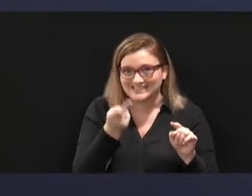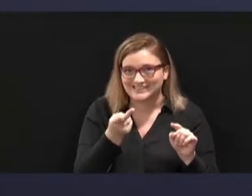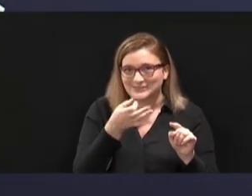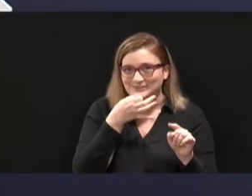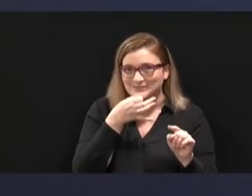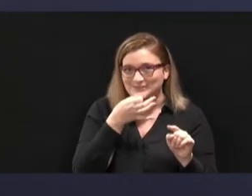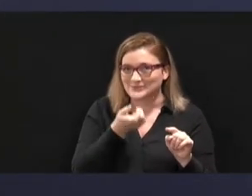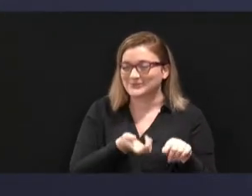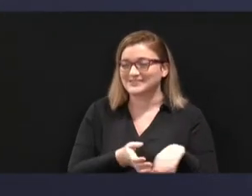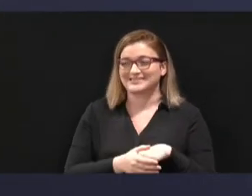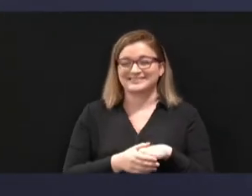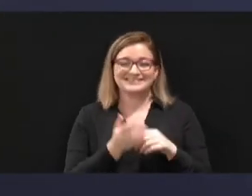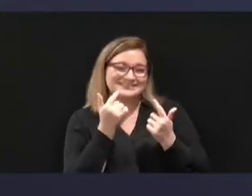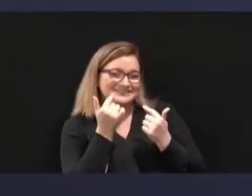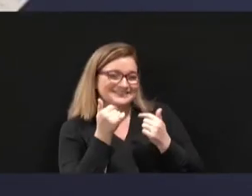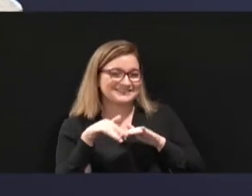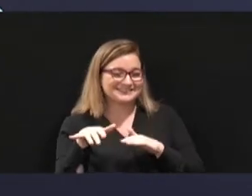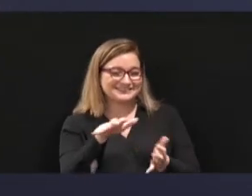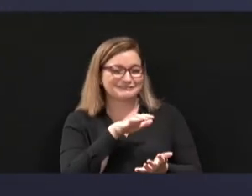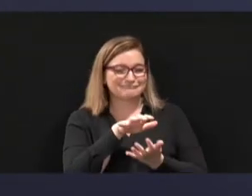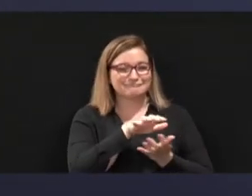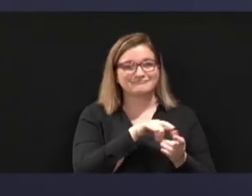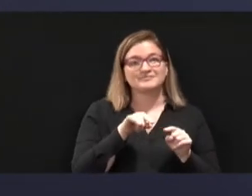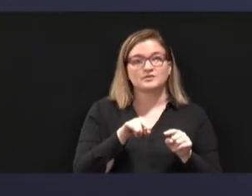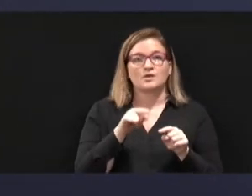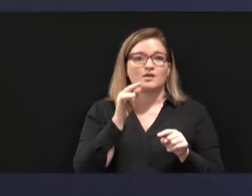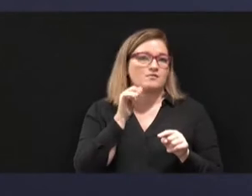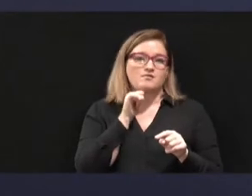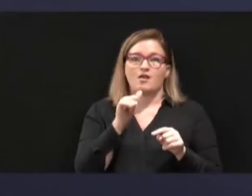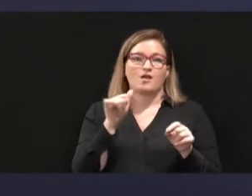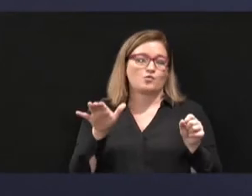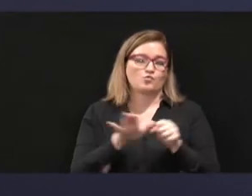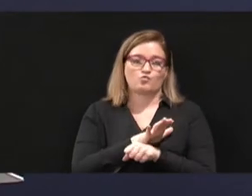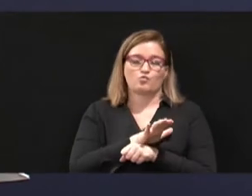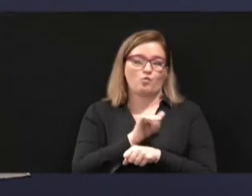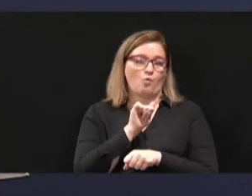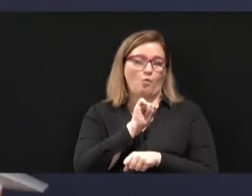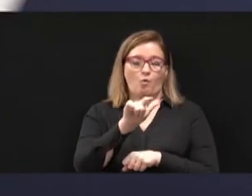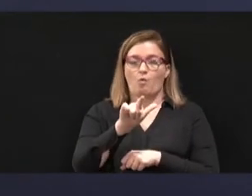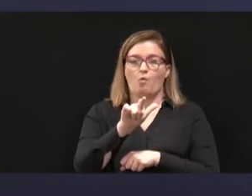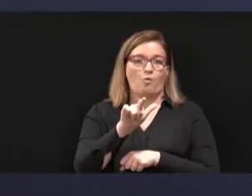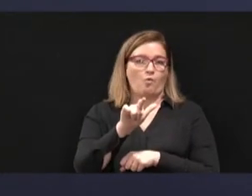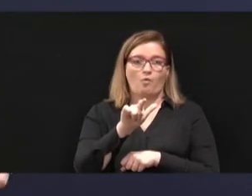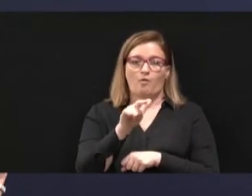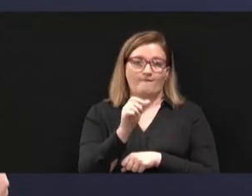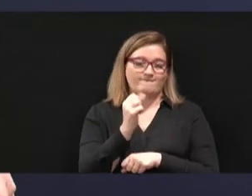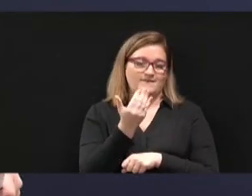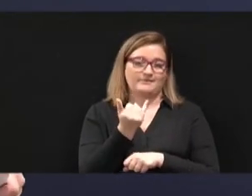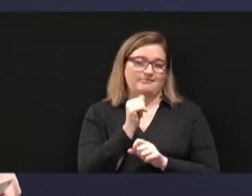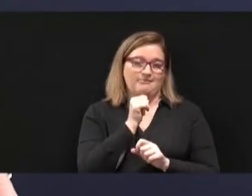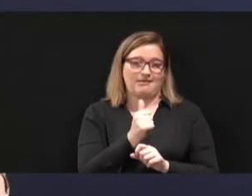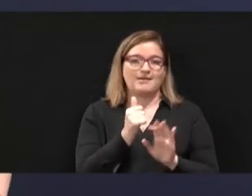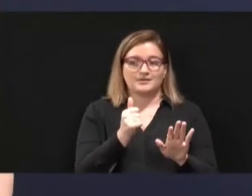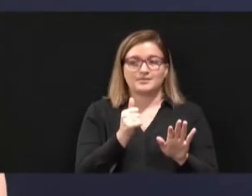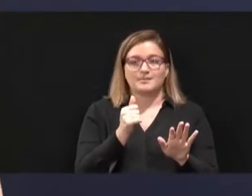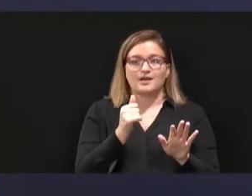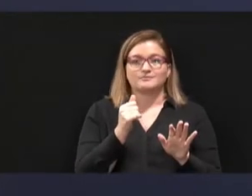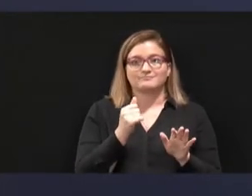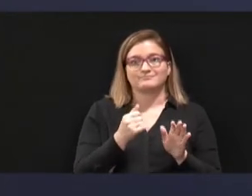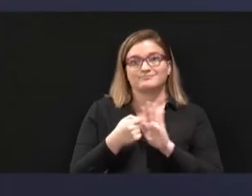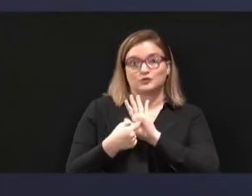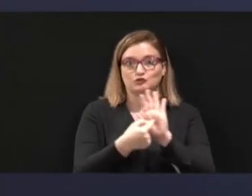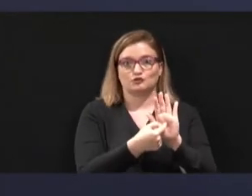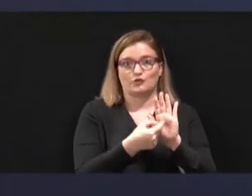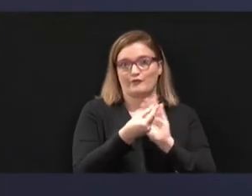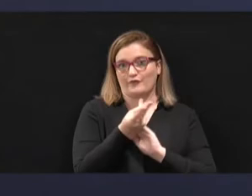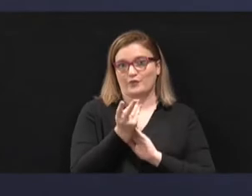all 15. I'm just going to go through a few of them so you can hear them. If you want to hear some more, just let me know, and I'm happy to show you how to play the other ones. Okay, one